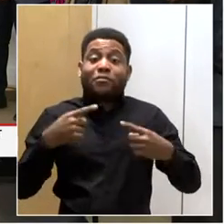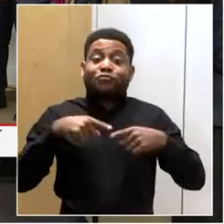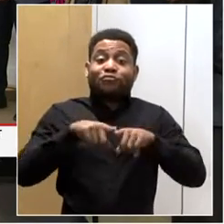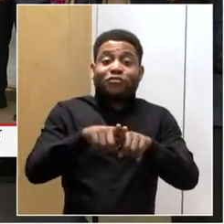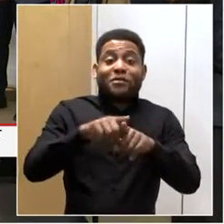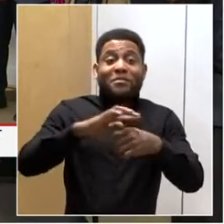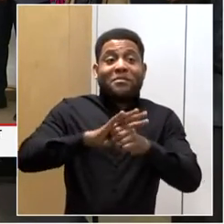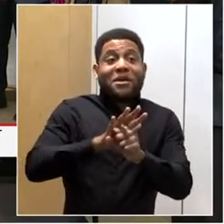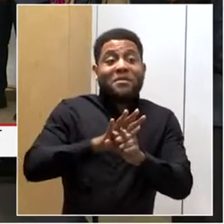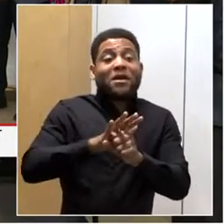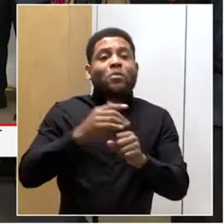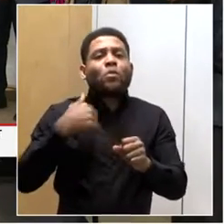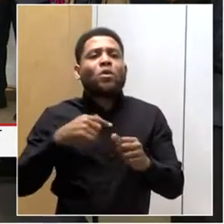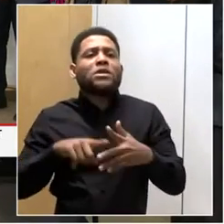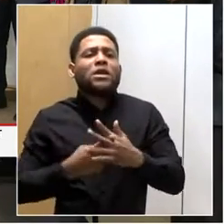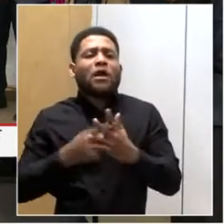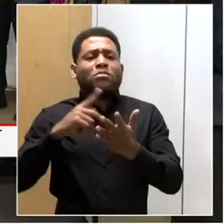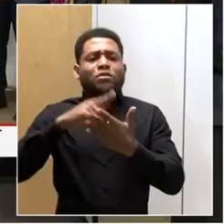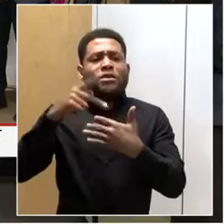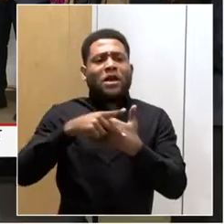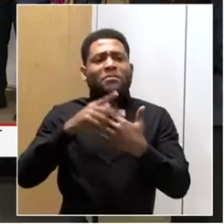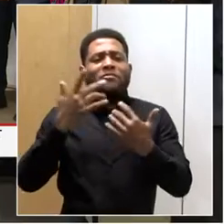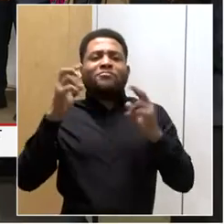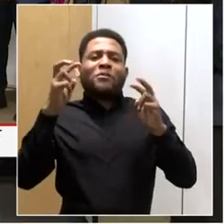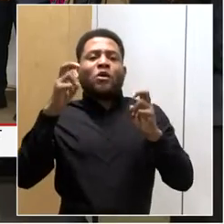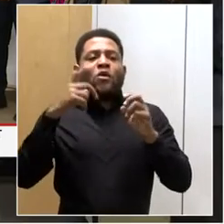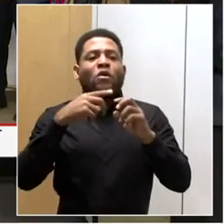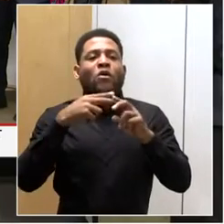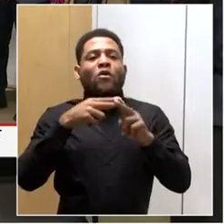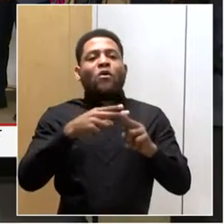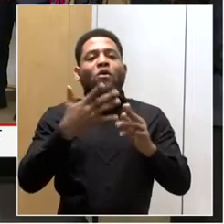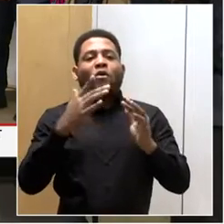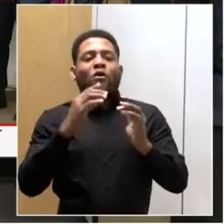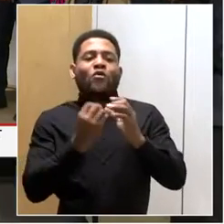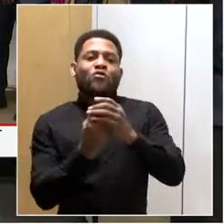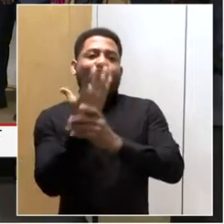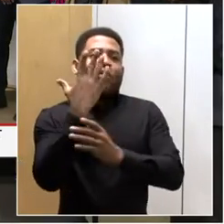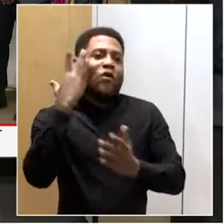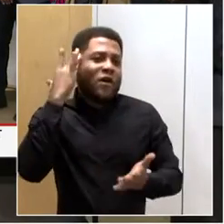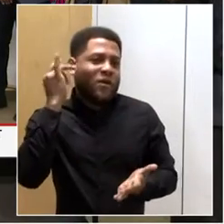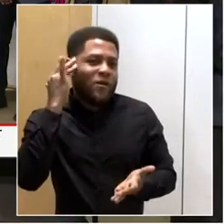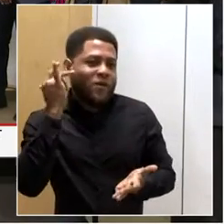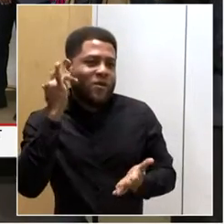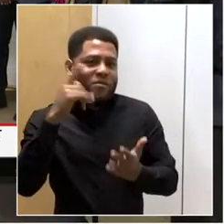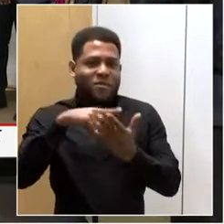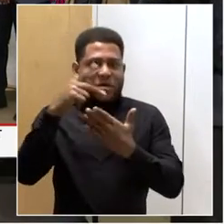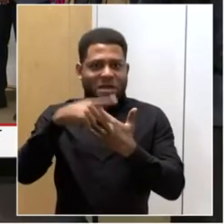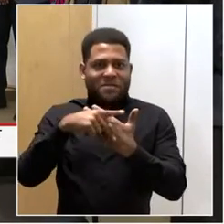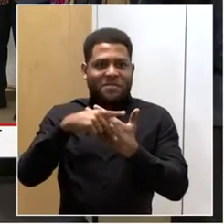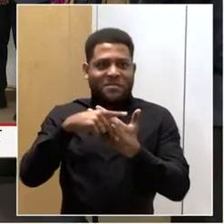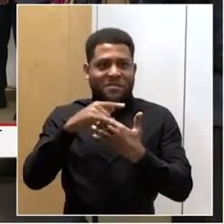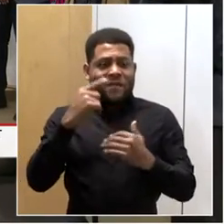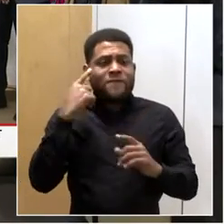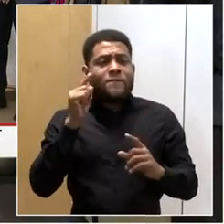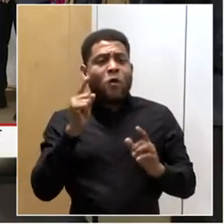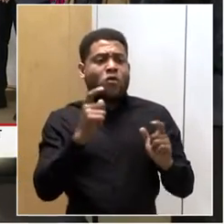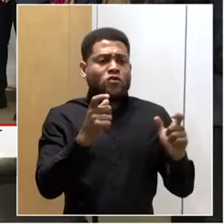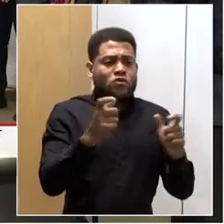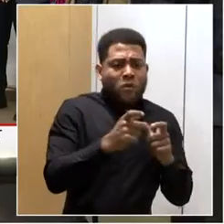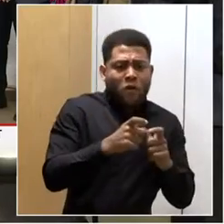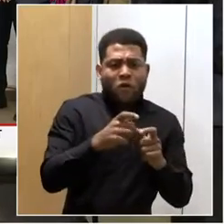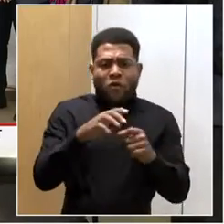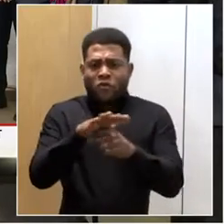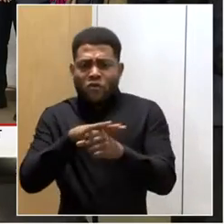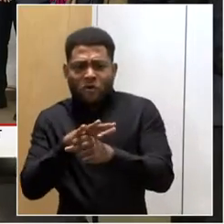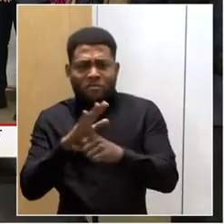Golden pop-up program. Some of you may remember it. It was directed to small and local businesses and matching them to vacant